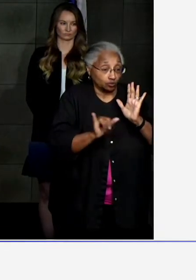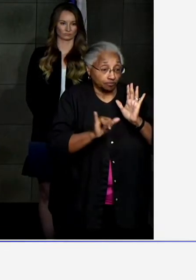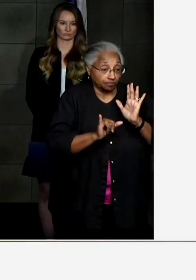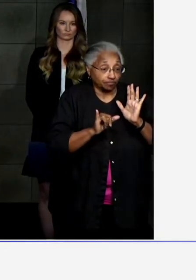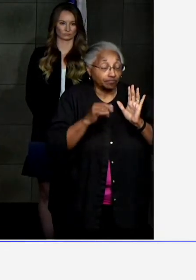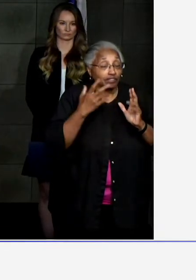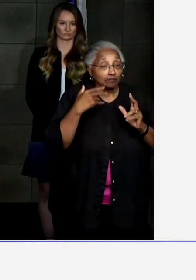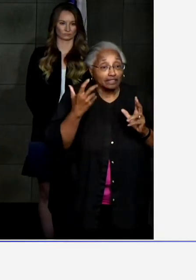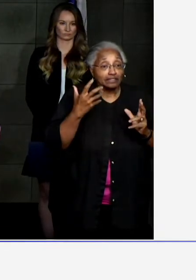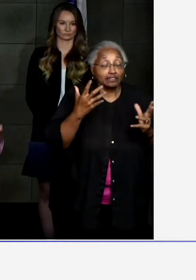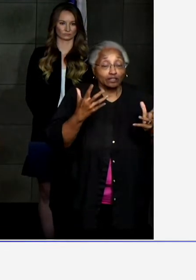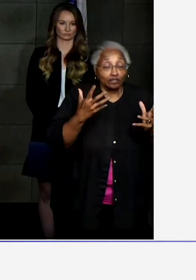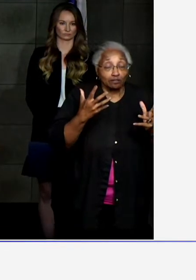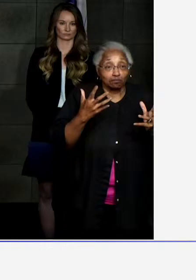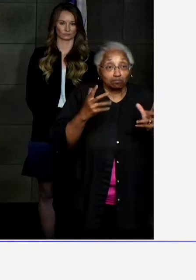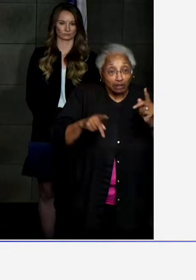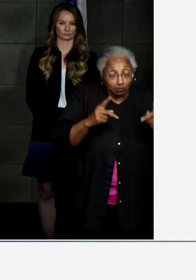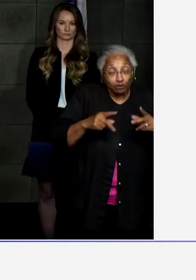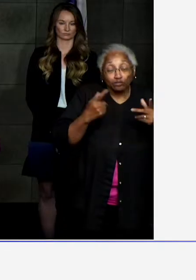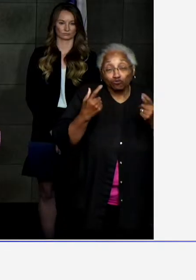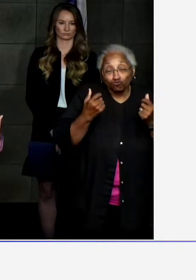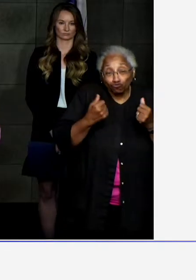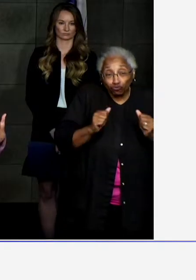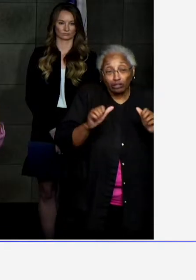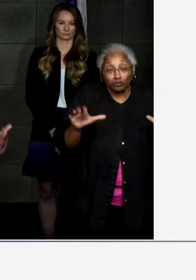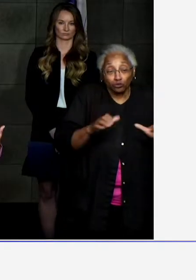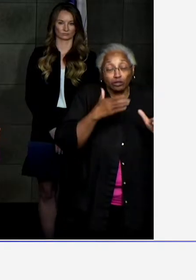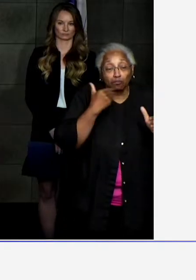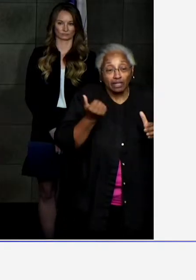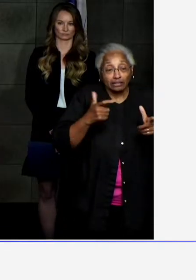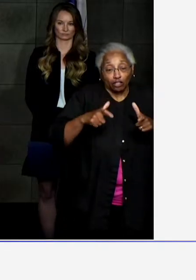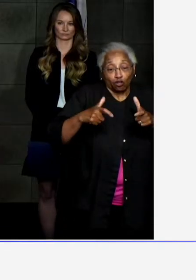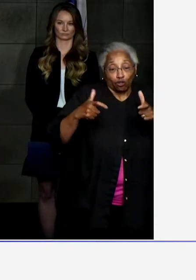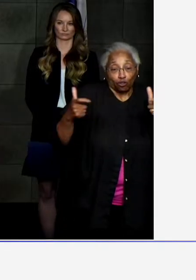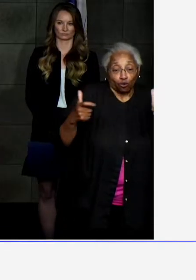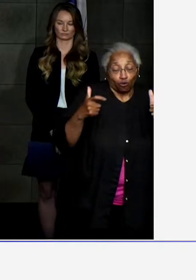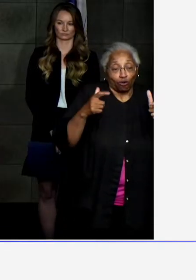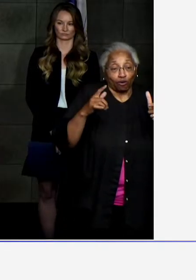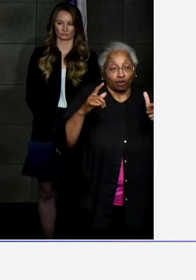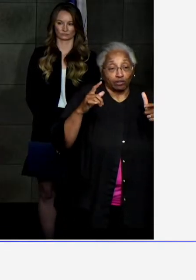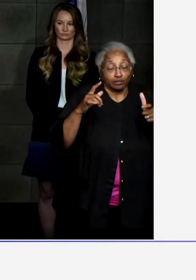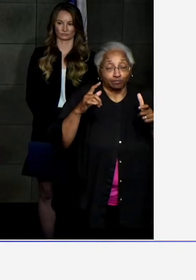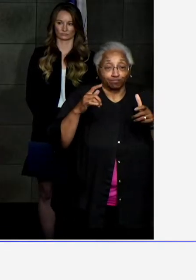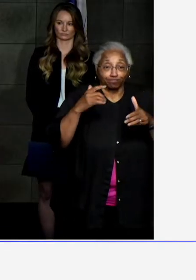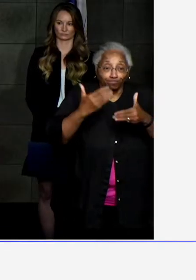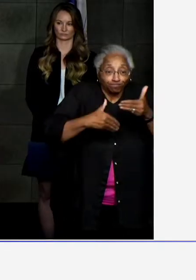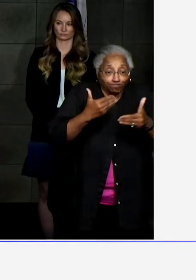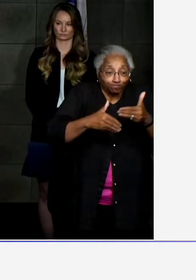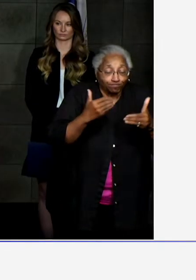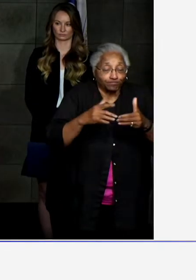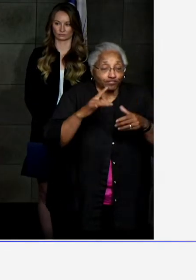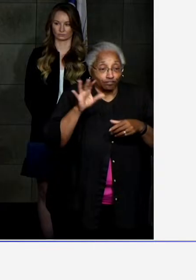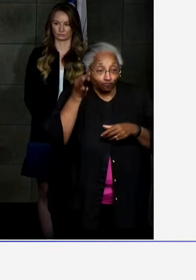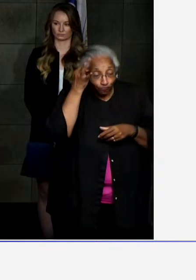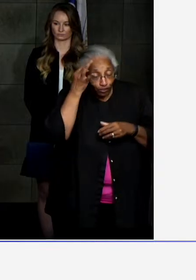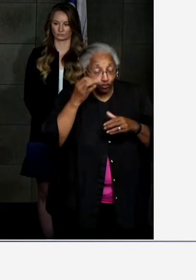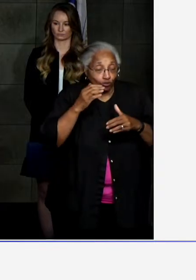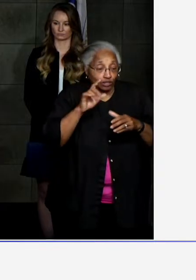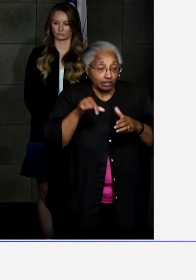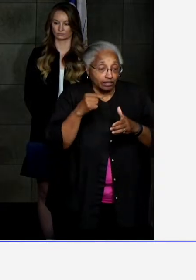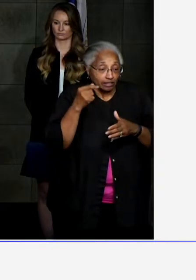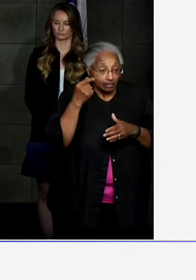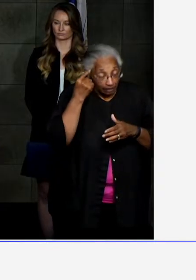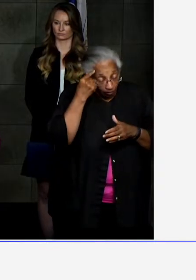well-intentioned people trying to do the best in a very large bureaucracy. I worked in the federal government too. I can tell you, you know,